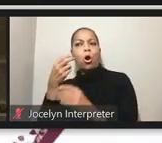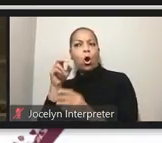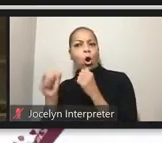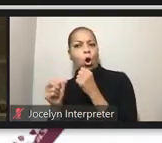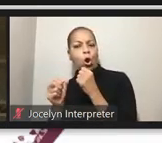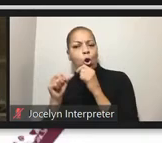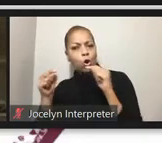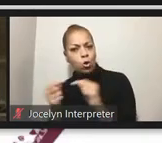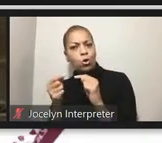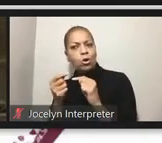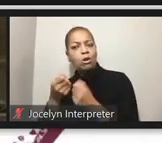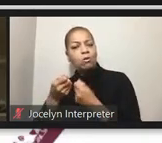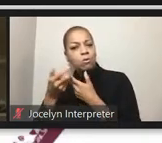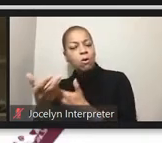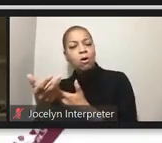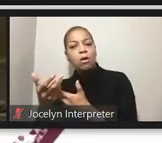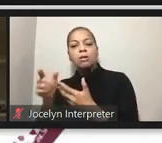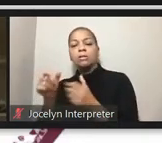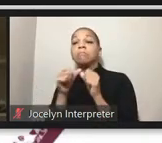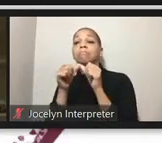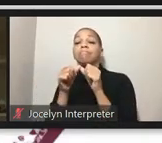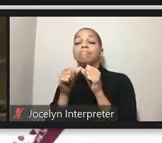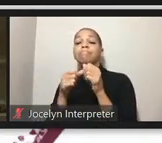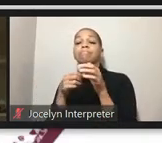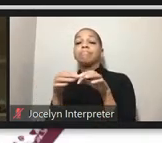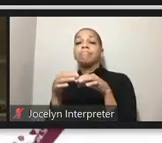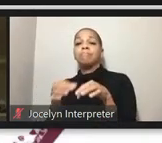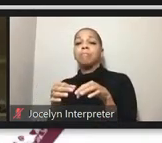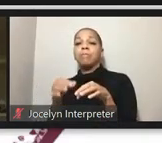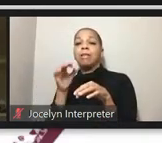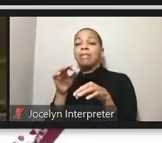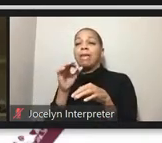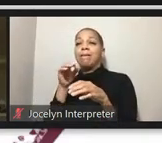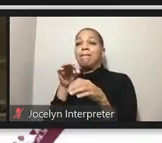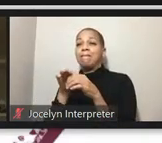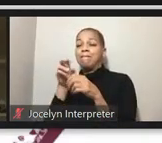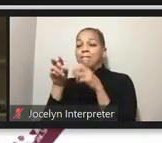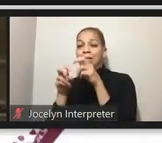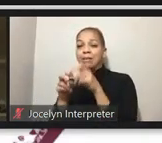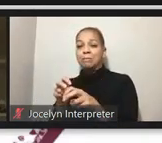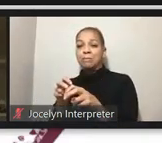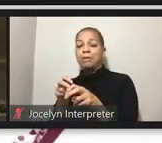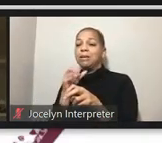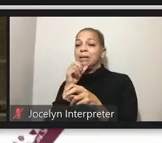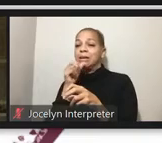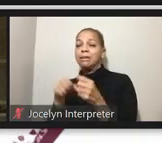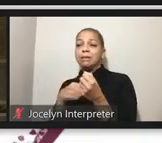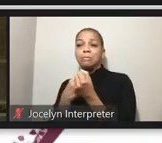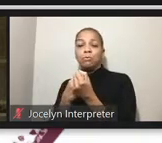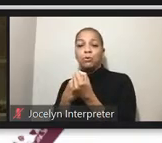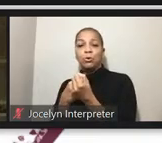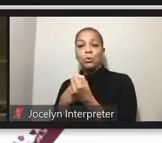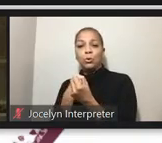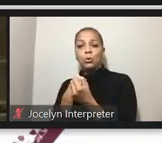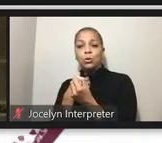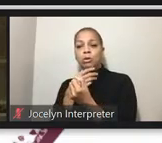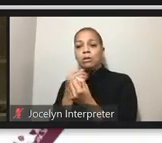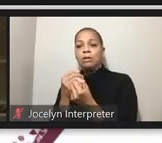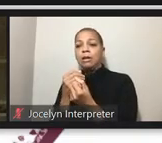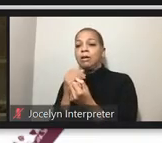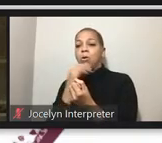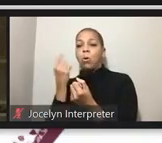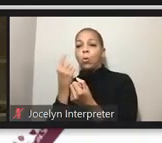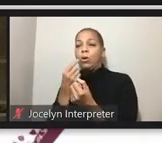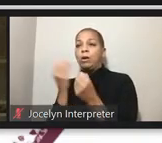on to posit, this investment in reaffirming innocence not only functions to mask US imperialist policies